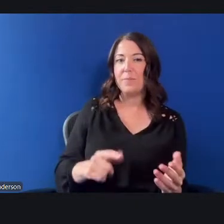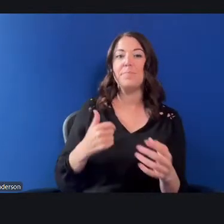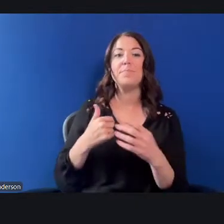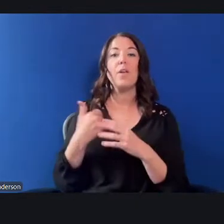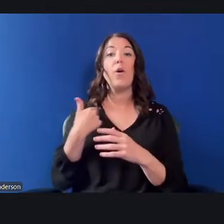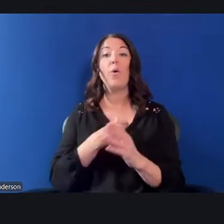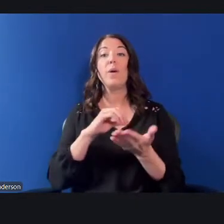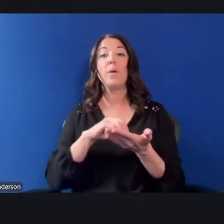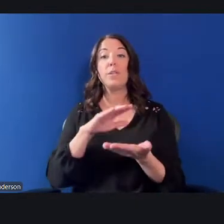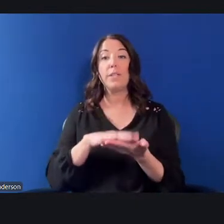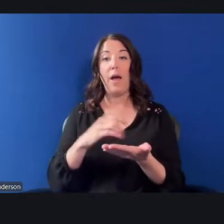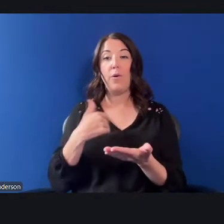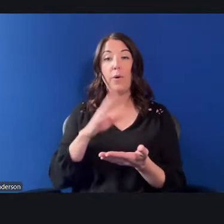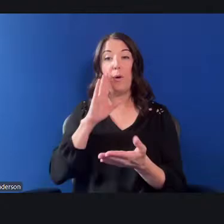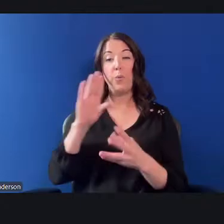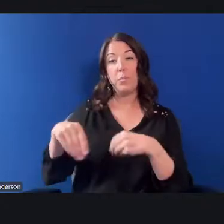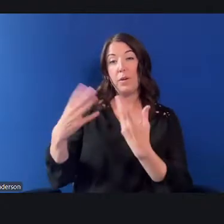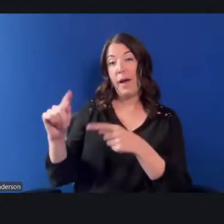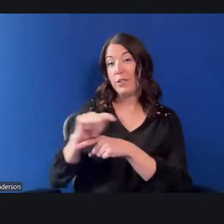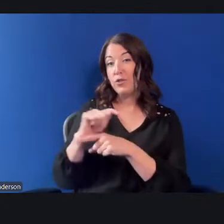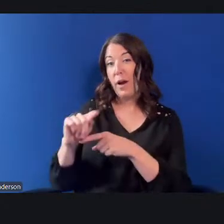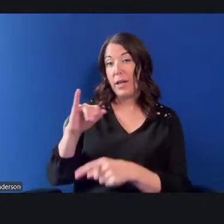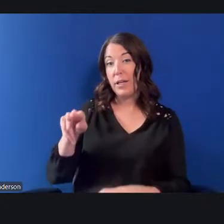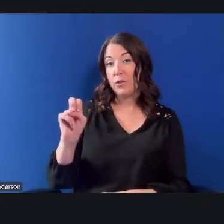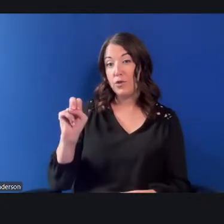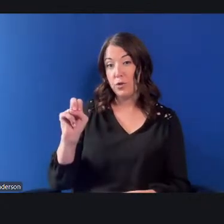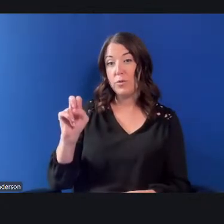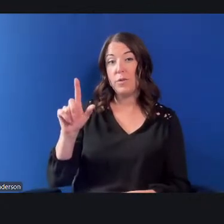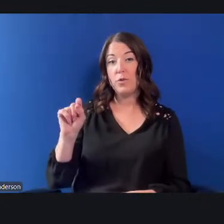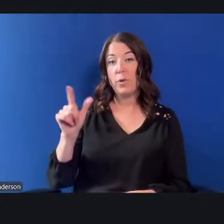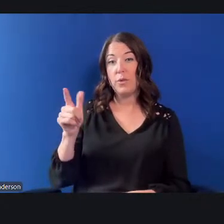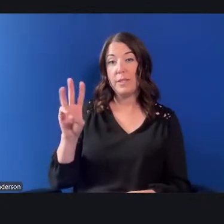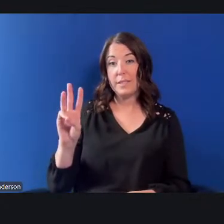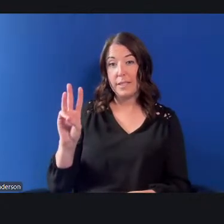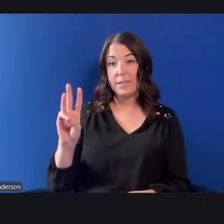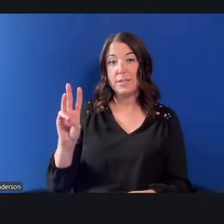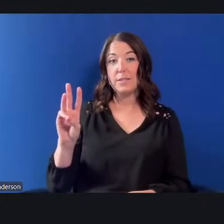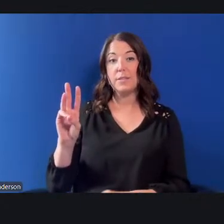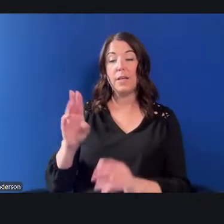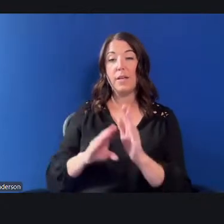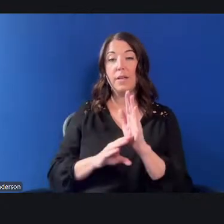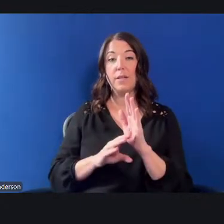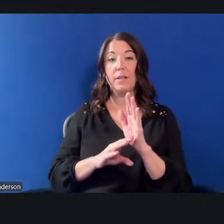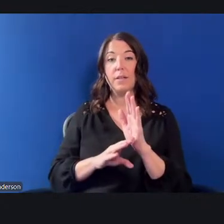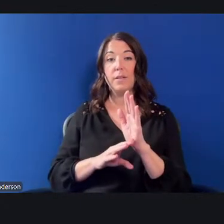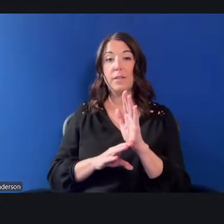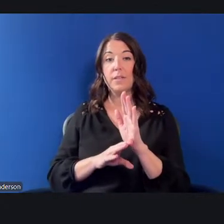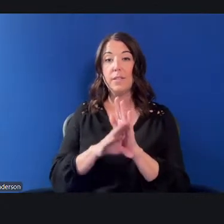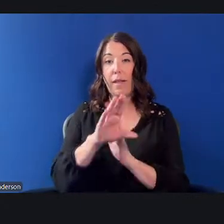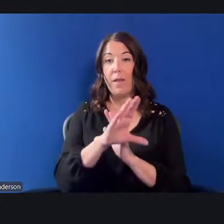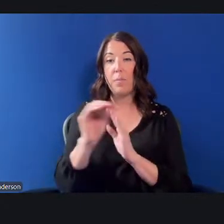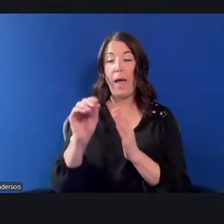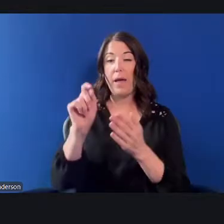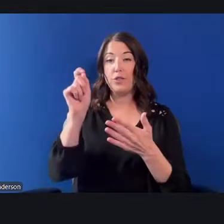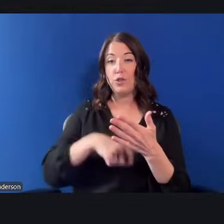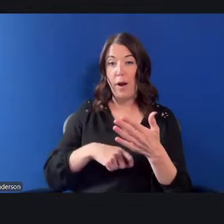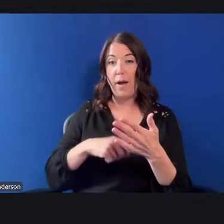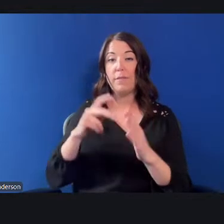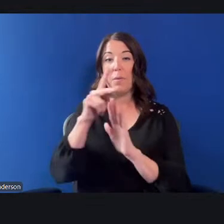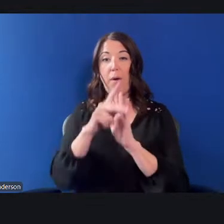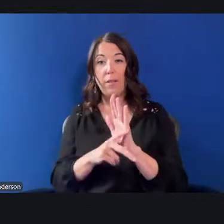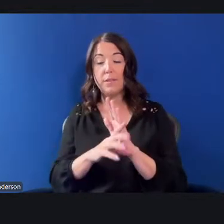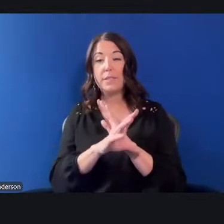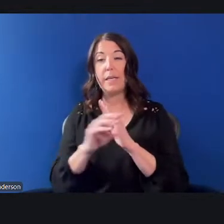there that we would conduct trainings in June of 2026, develop and draft a policy and associated tools